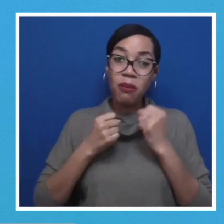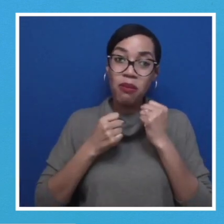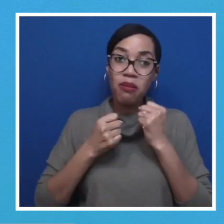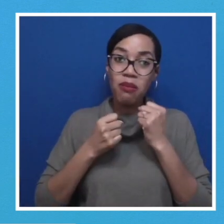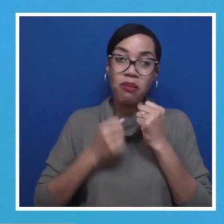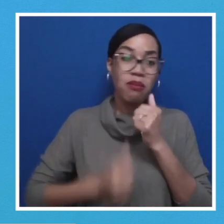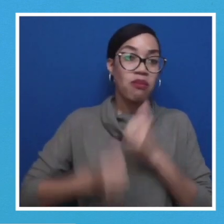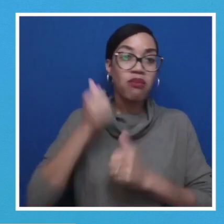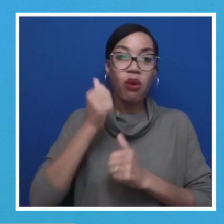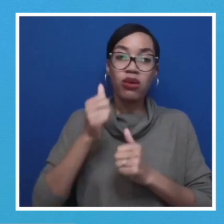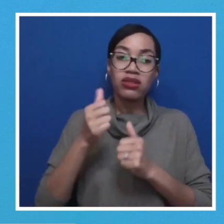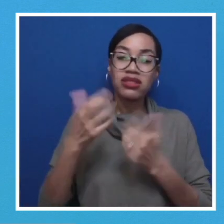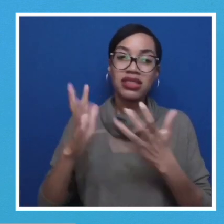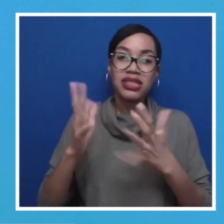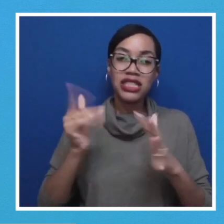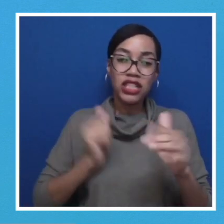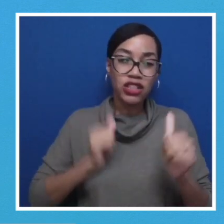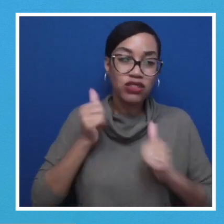of extractive,